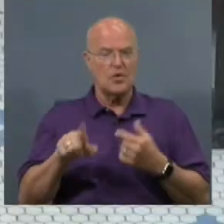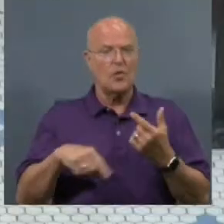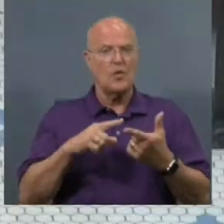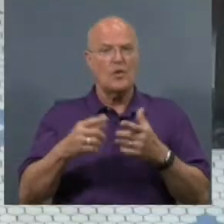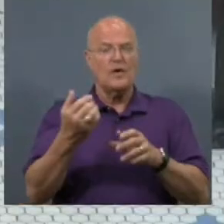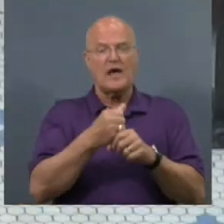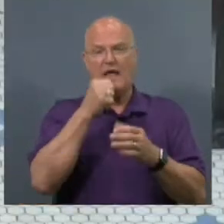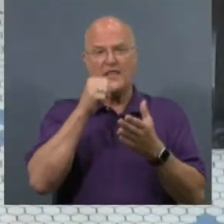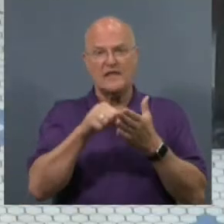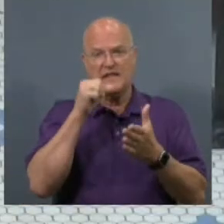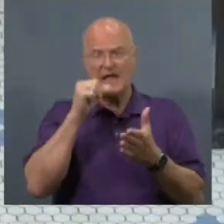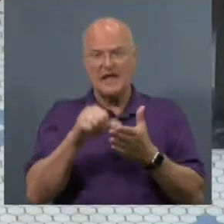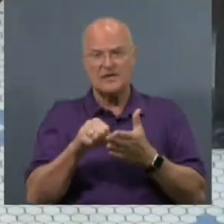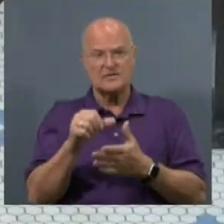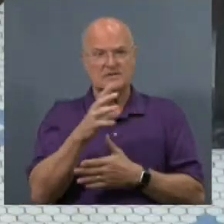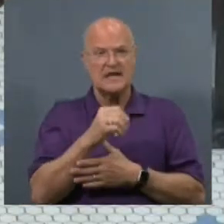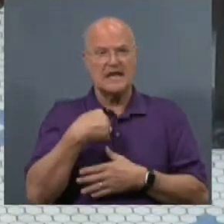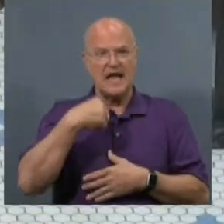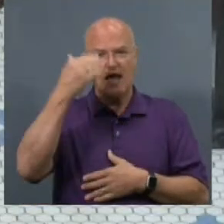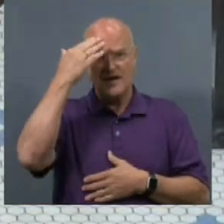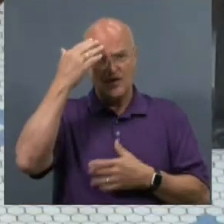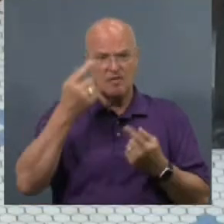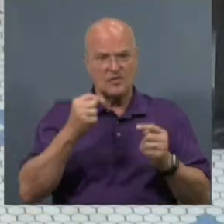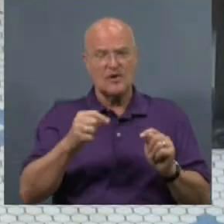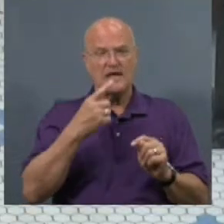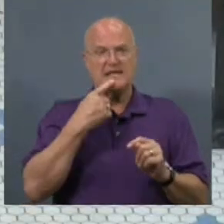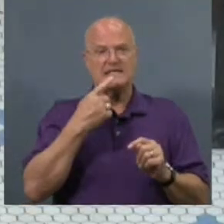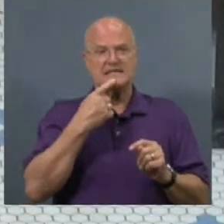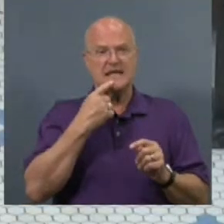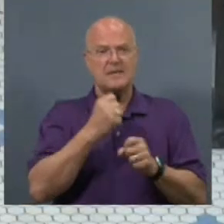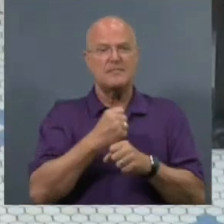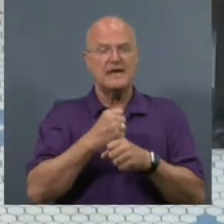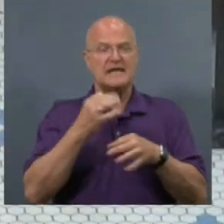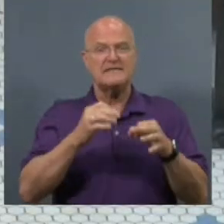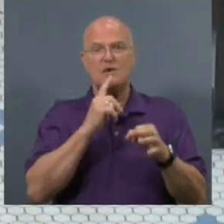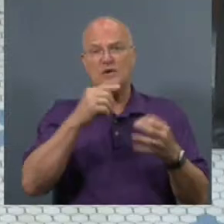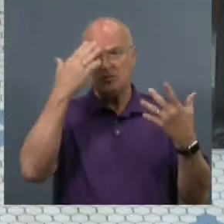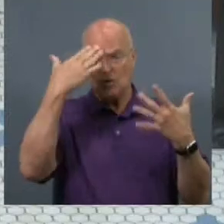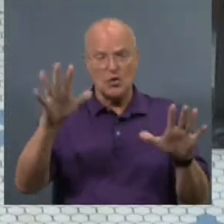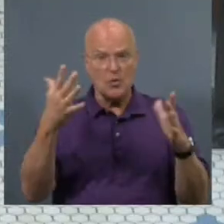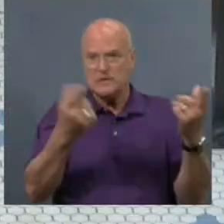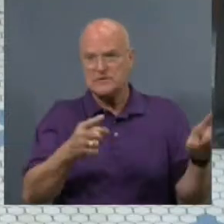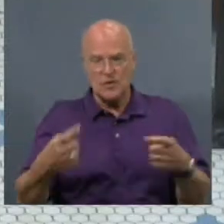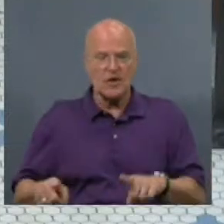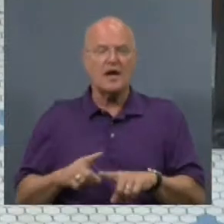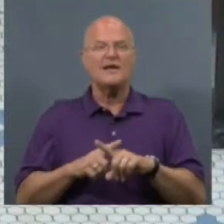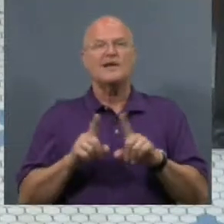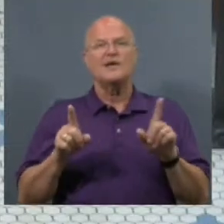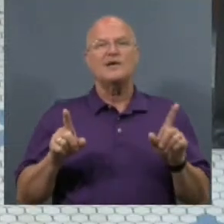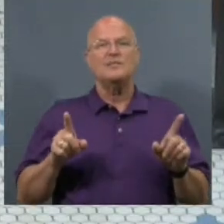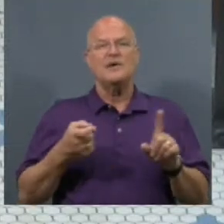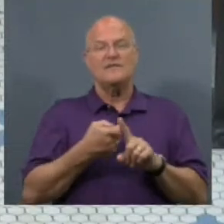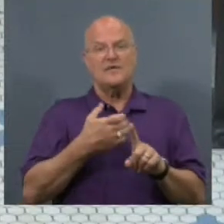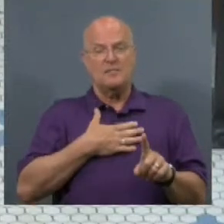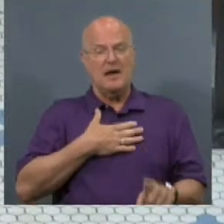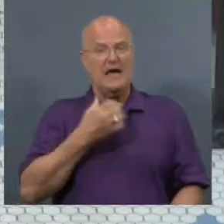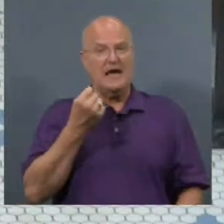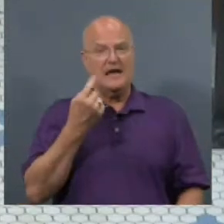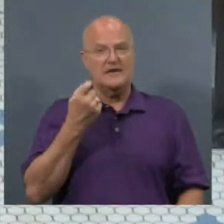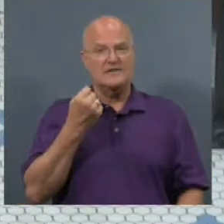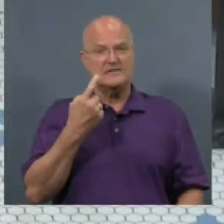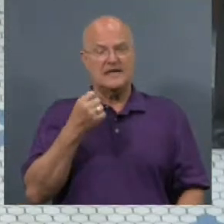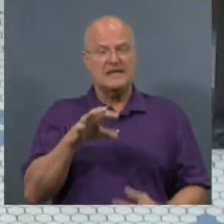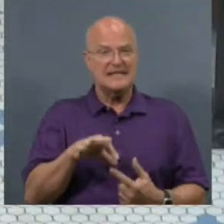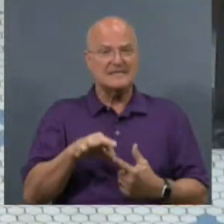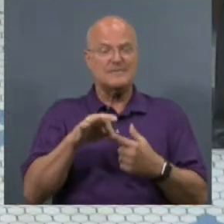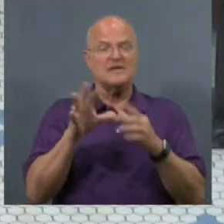got the letters, and I know they're trying to say, make it as if they really don't know what's going on, but from my understanding, there was a